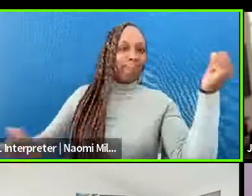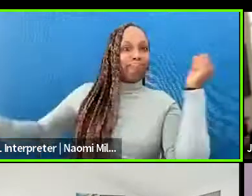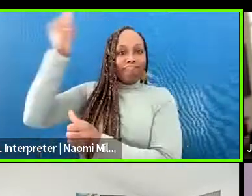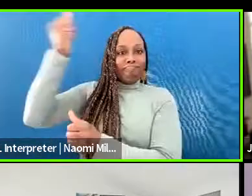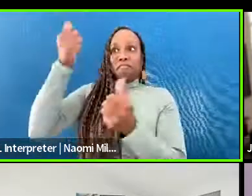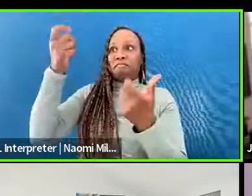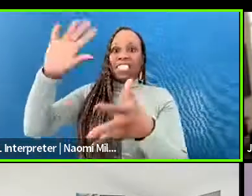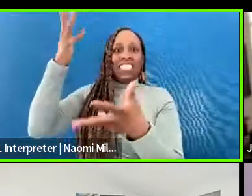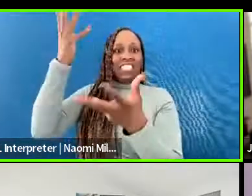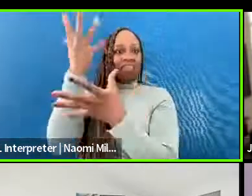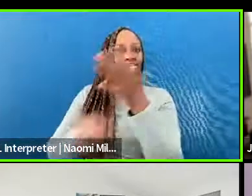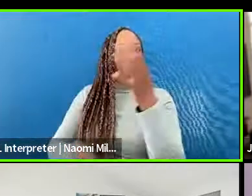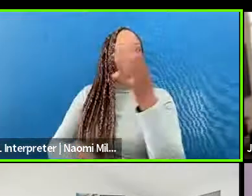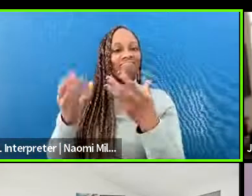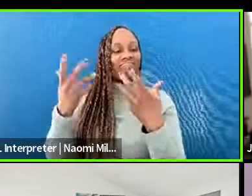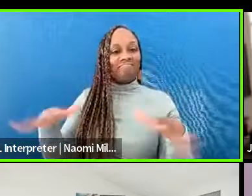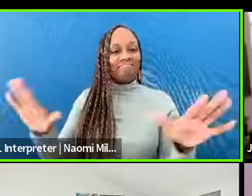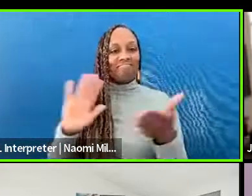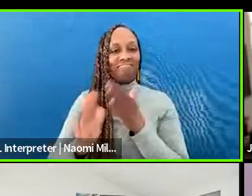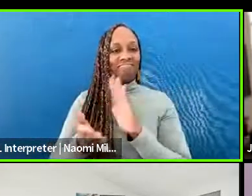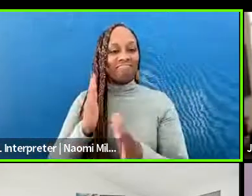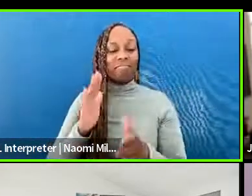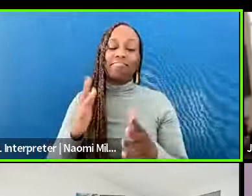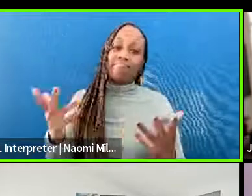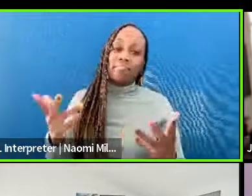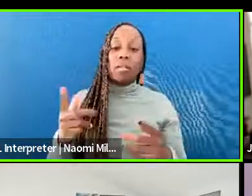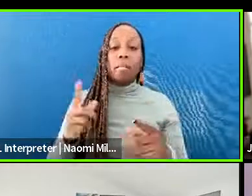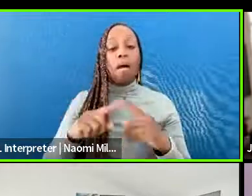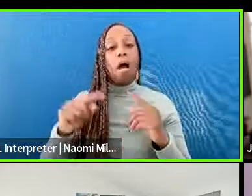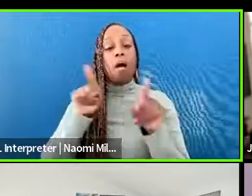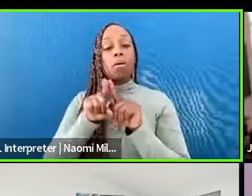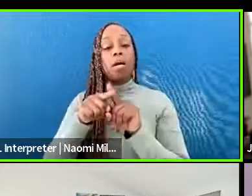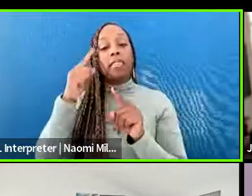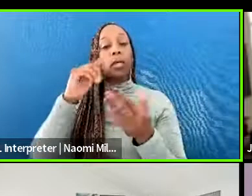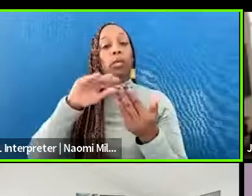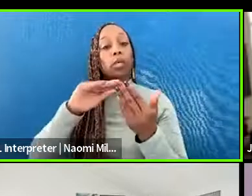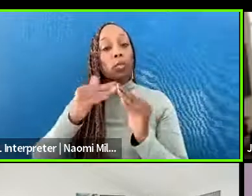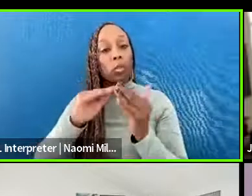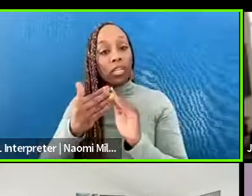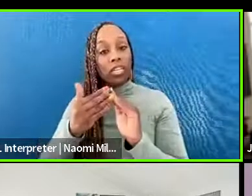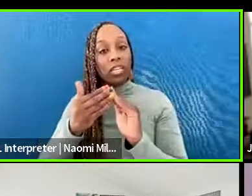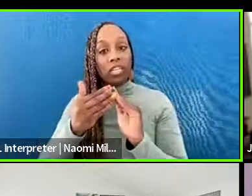like community infrastructure could really help. That's